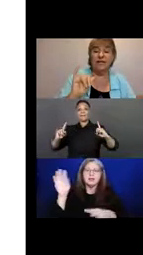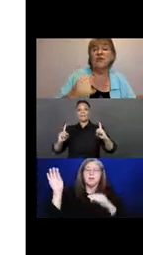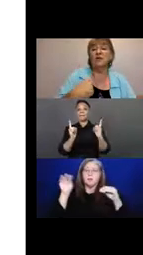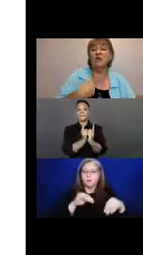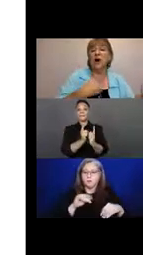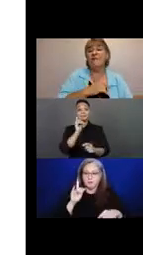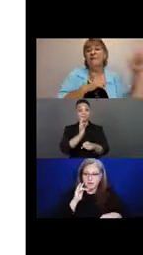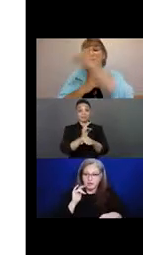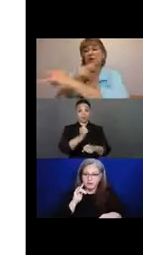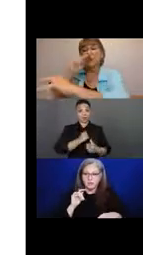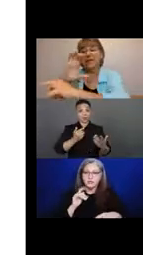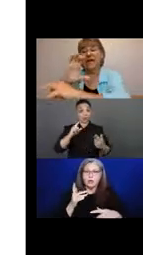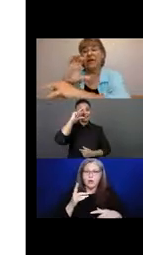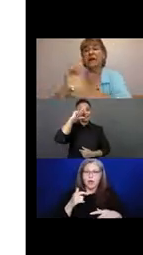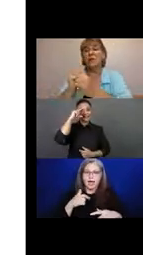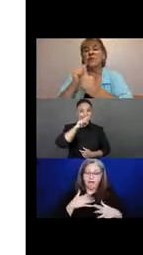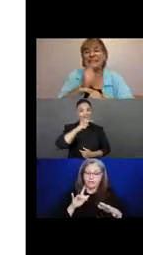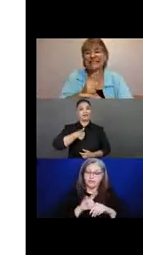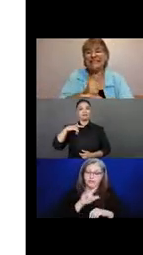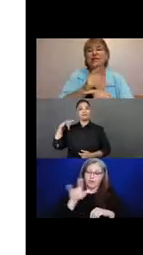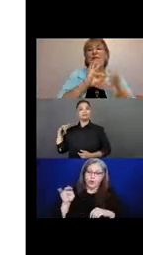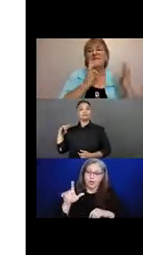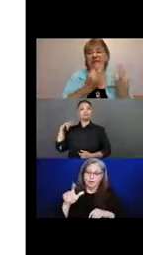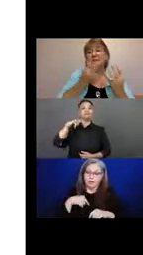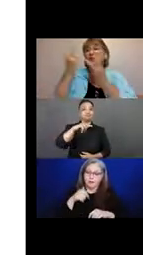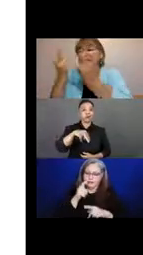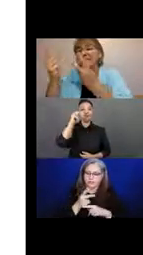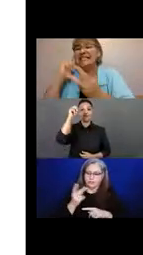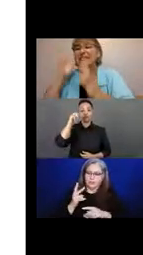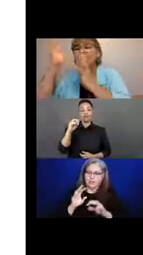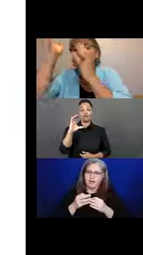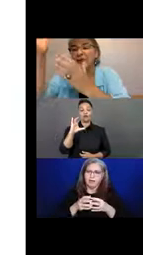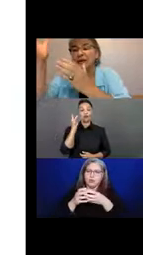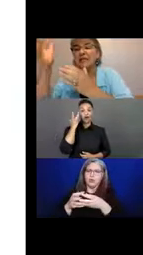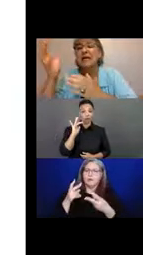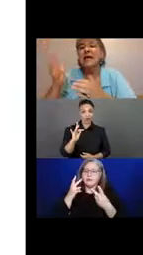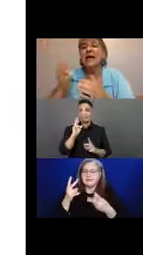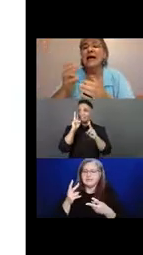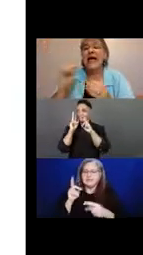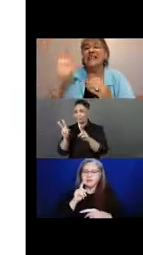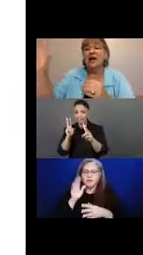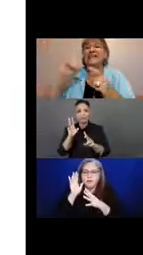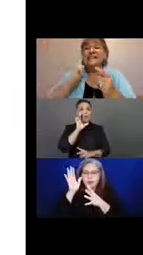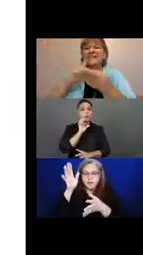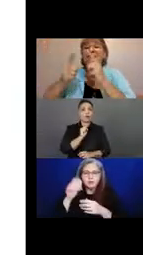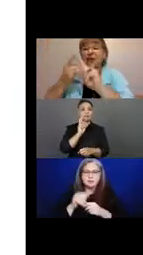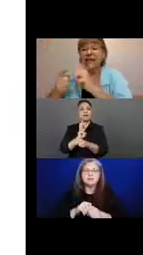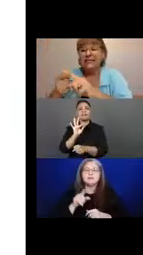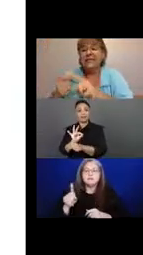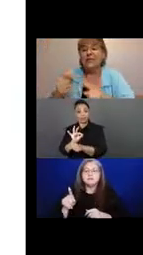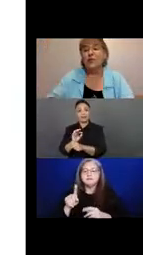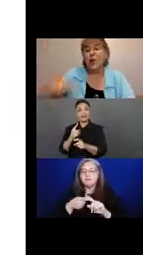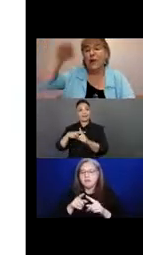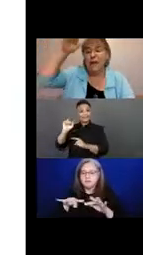California. So I flew to North Carolina with my sister and my family to visit deaf grandparents and their deaf